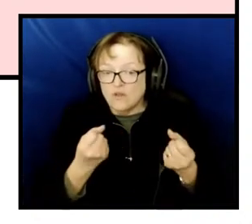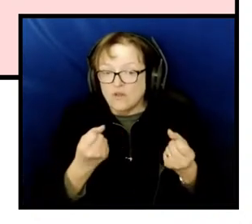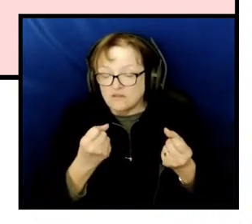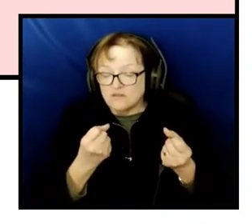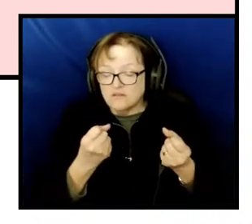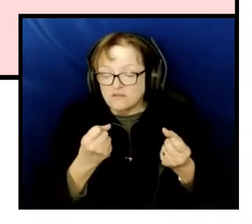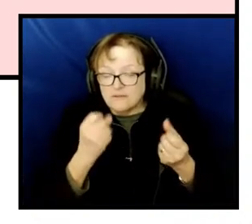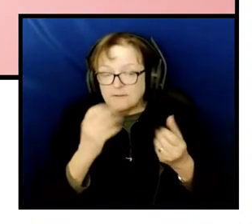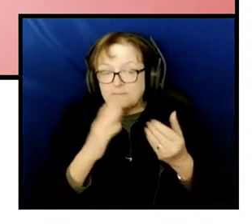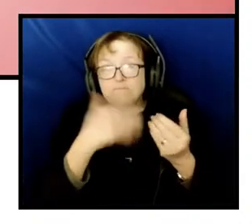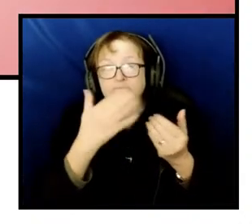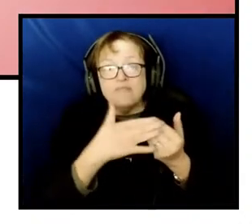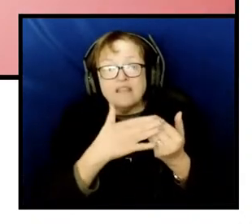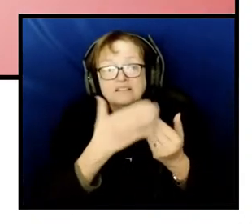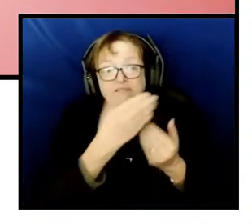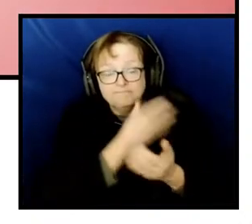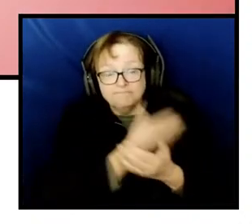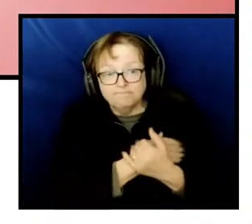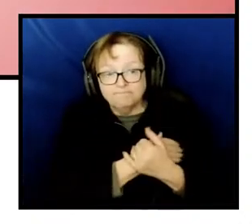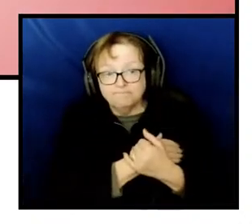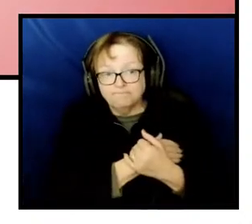go into the next slide.